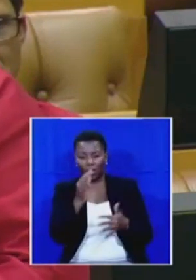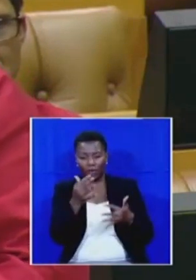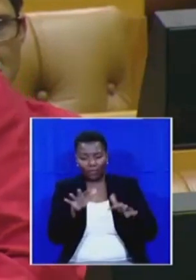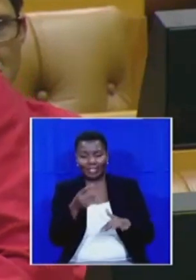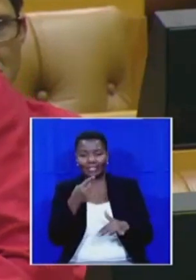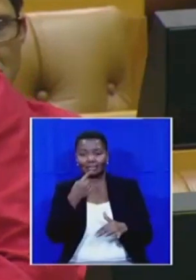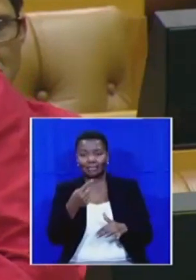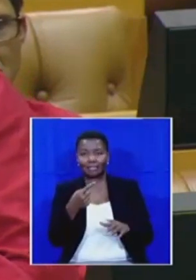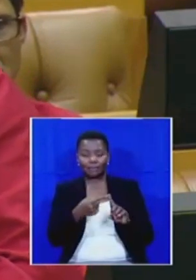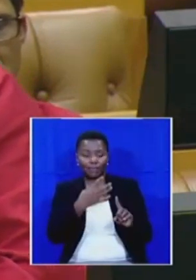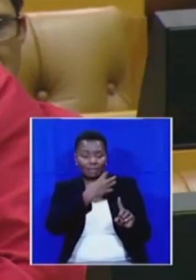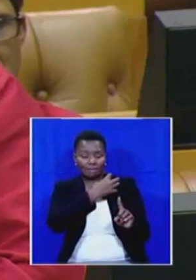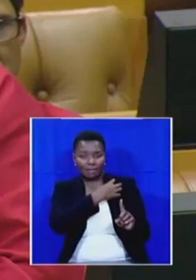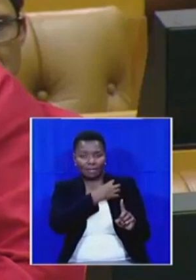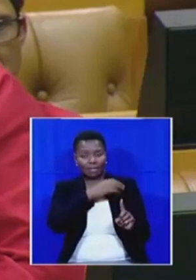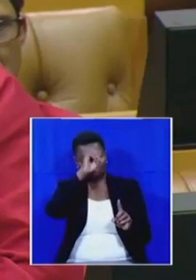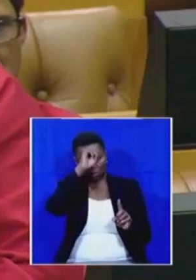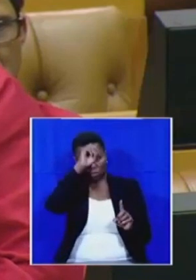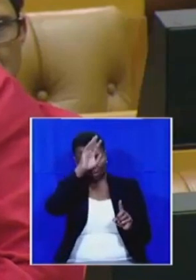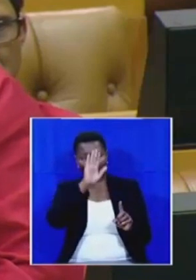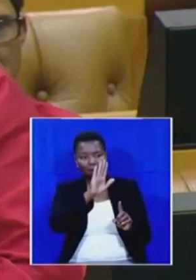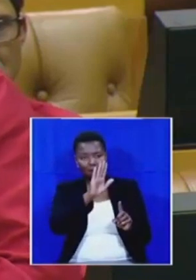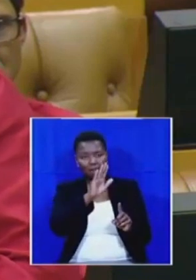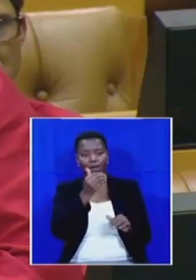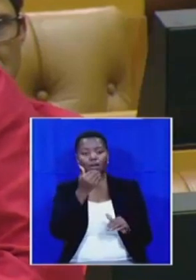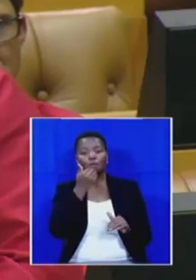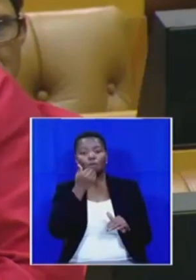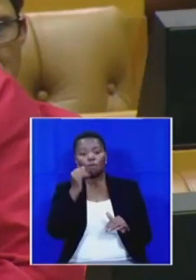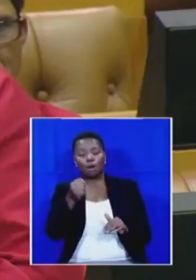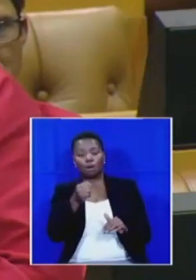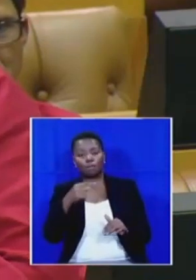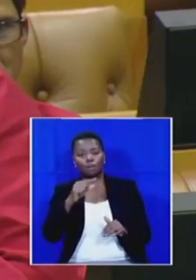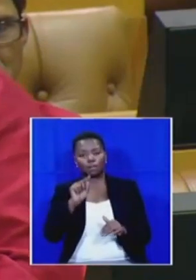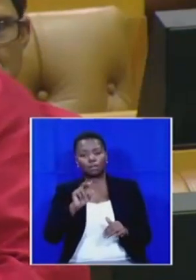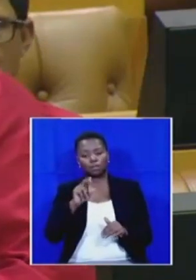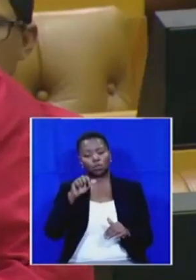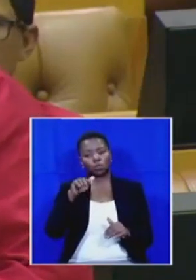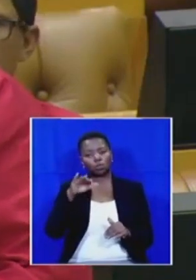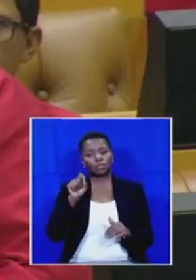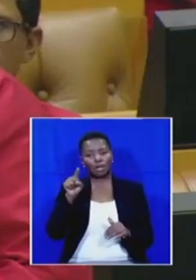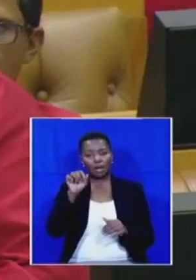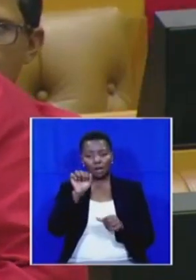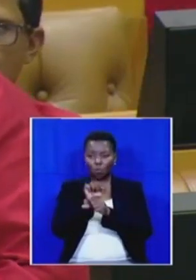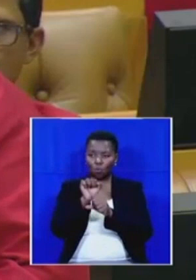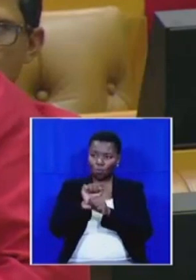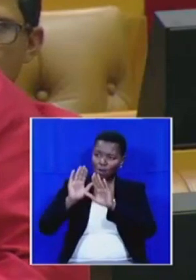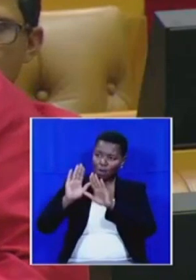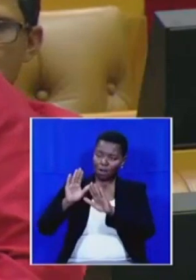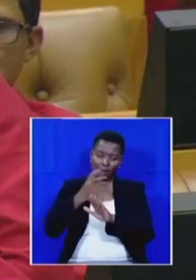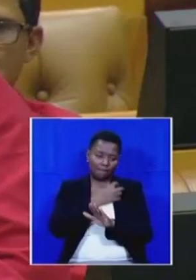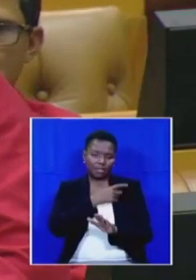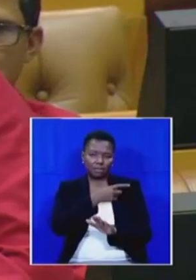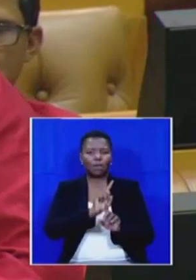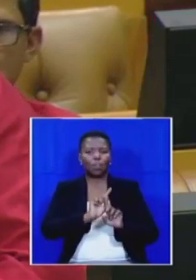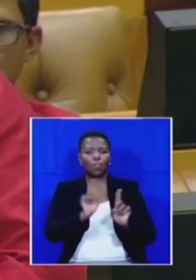Minister of Mineral Resources is employed by Guptas as an executive of their company, not a minister.